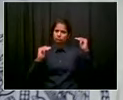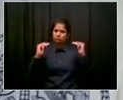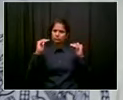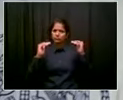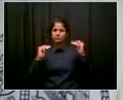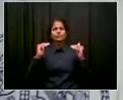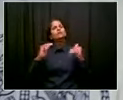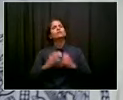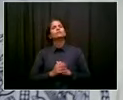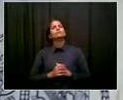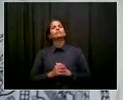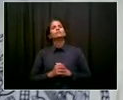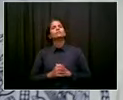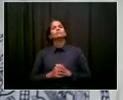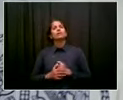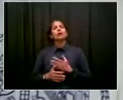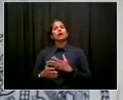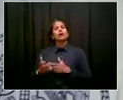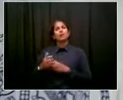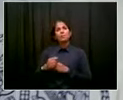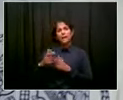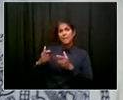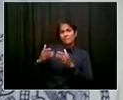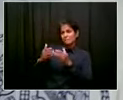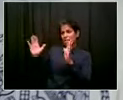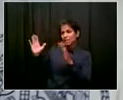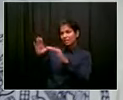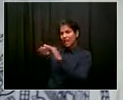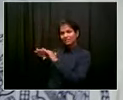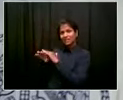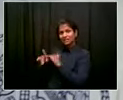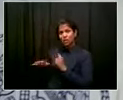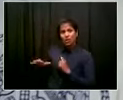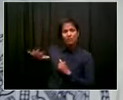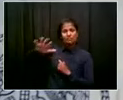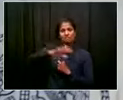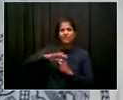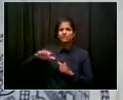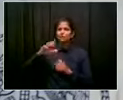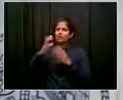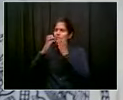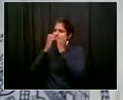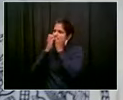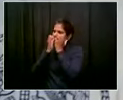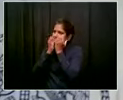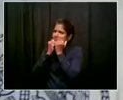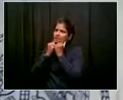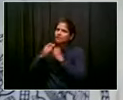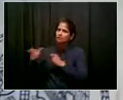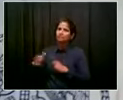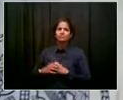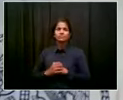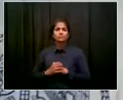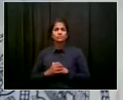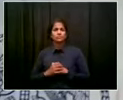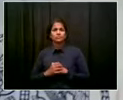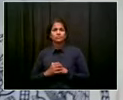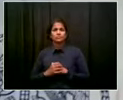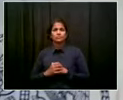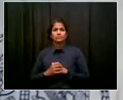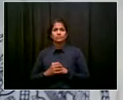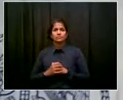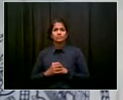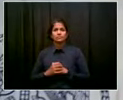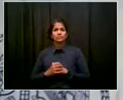this country under president trump an assault on our democracy i think a lot of times you and others are asking questions saying are we protecting our democratic